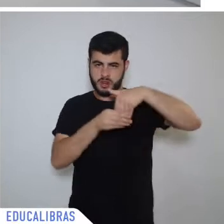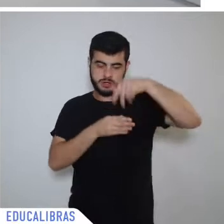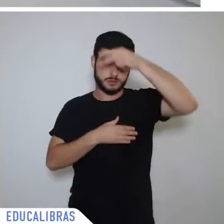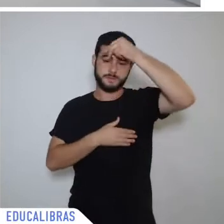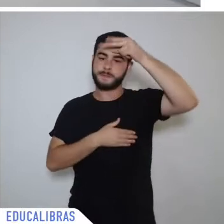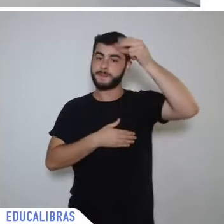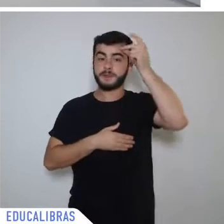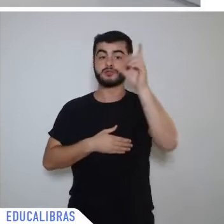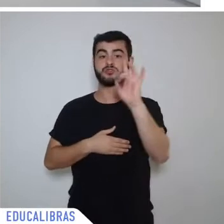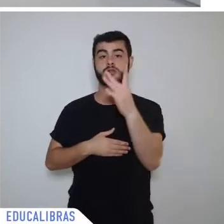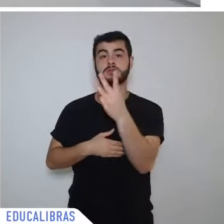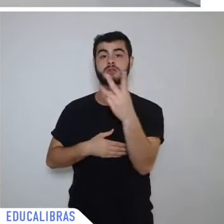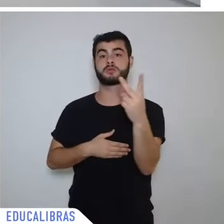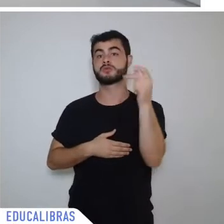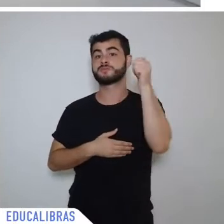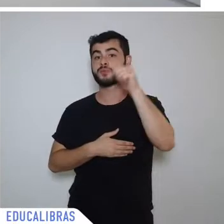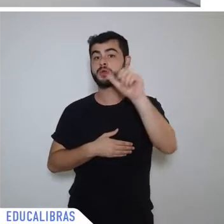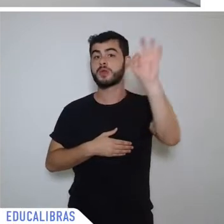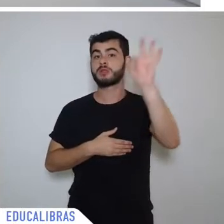election of